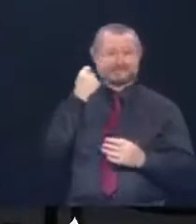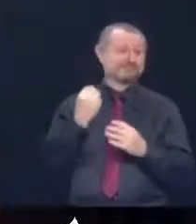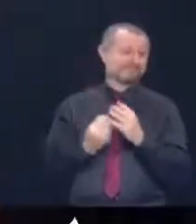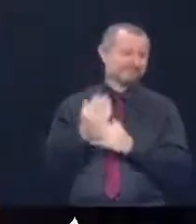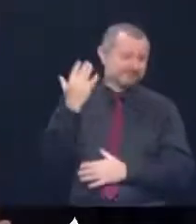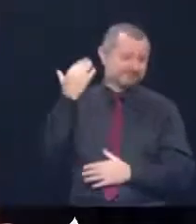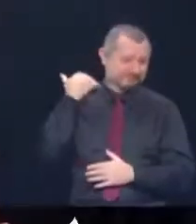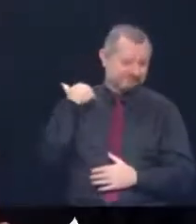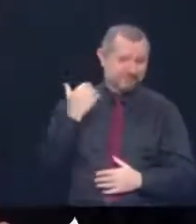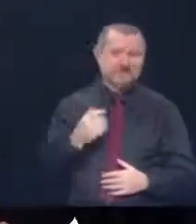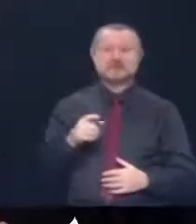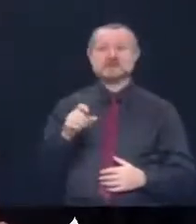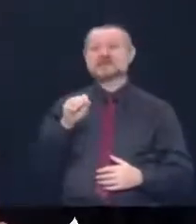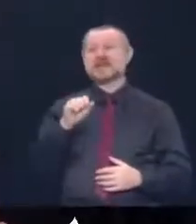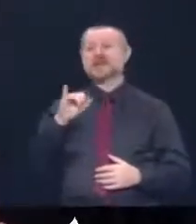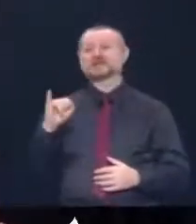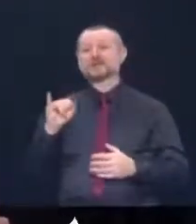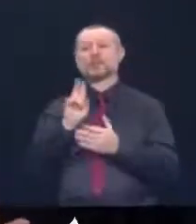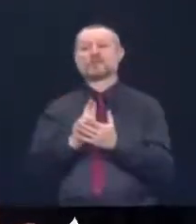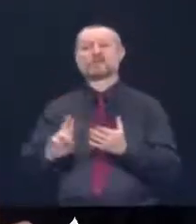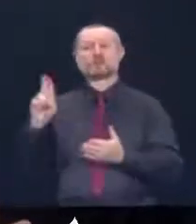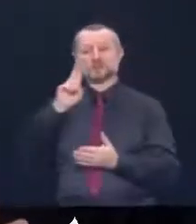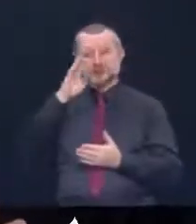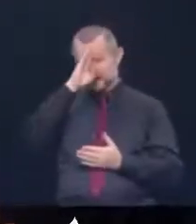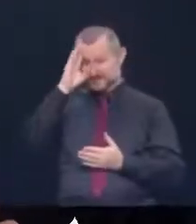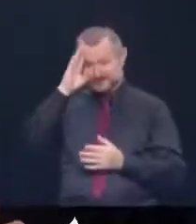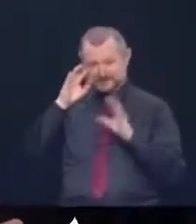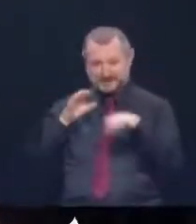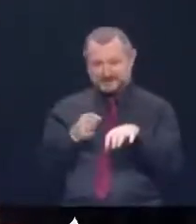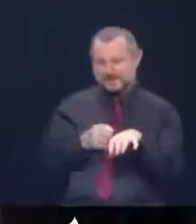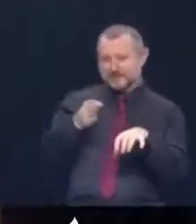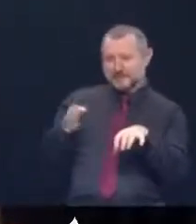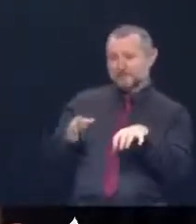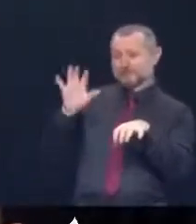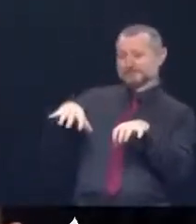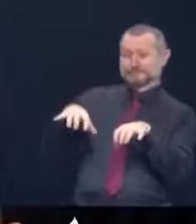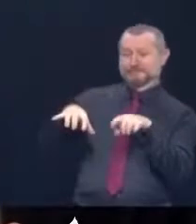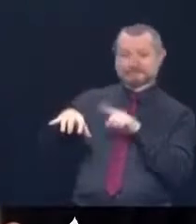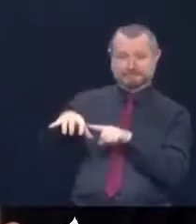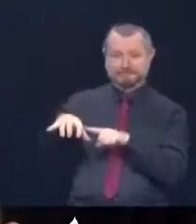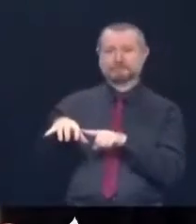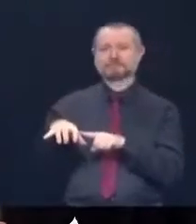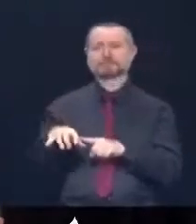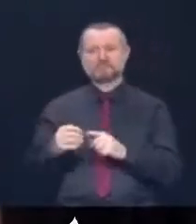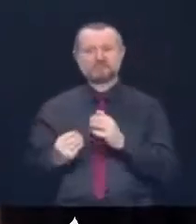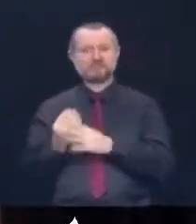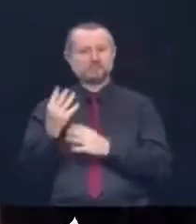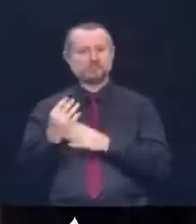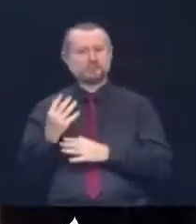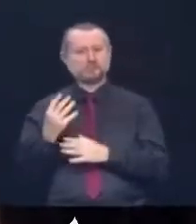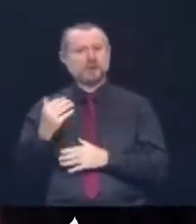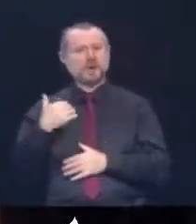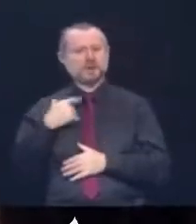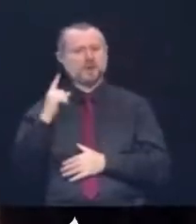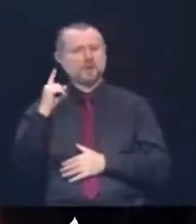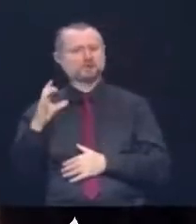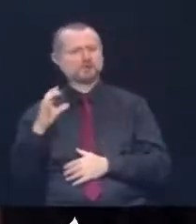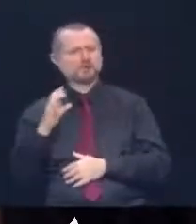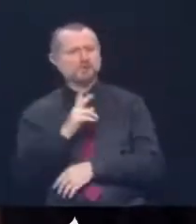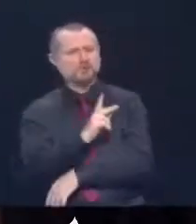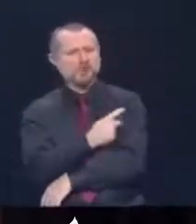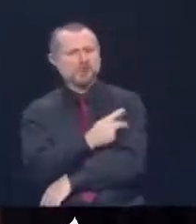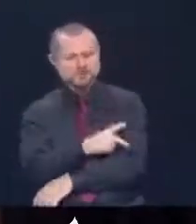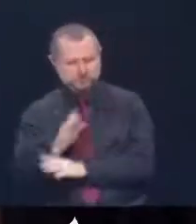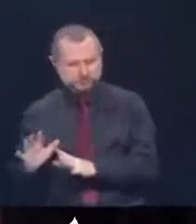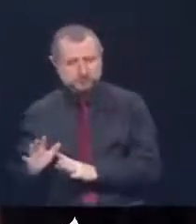University Hospital, which is operated by Northwell. So it was open in the spring. I think we had just over 100 patients there at the time. This is actually a